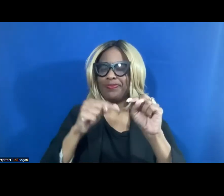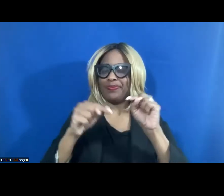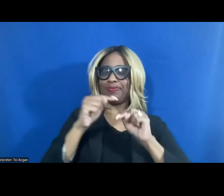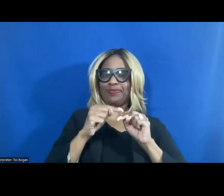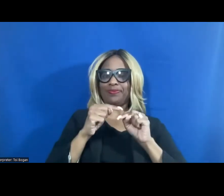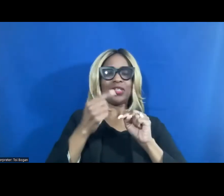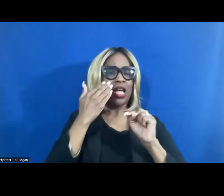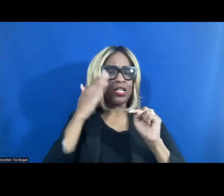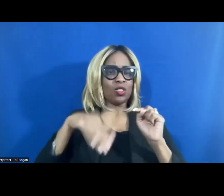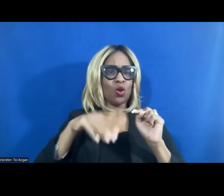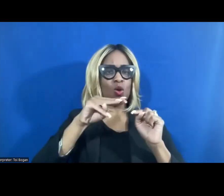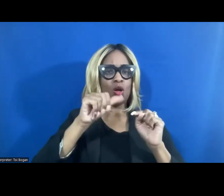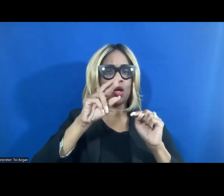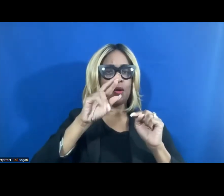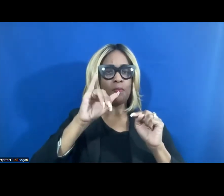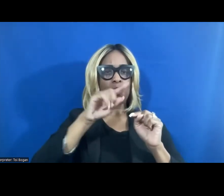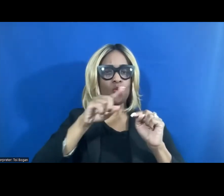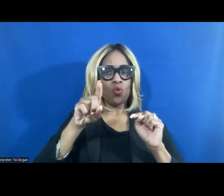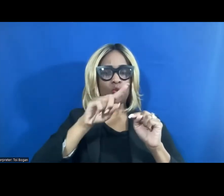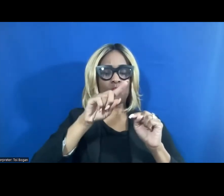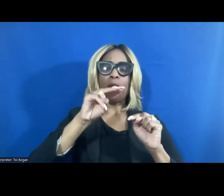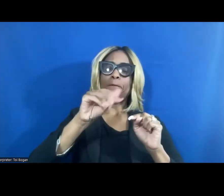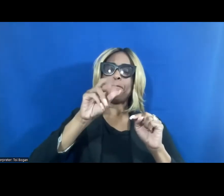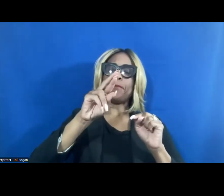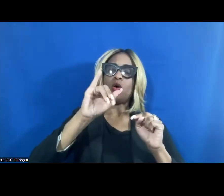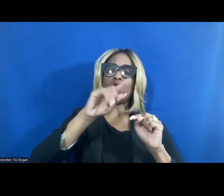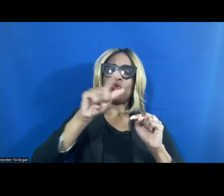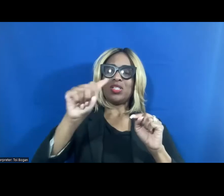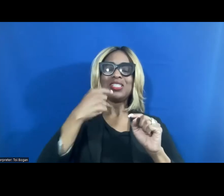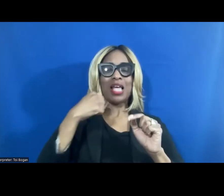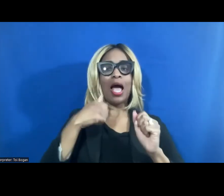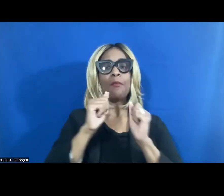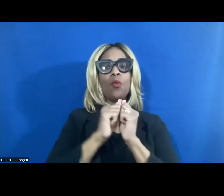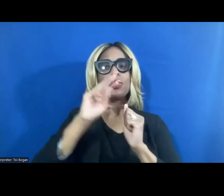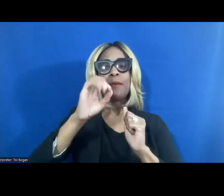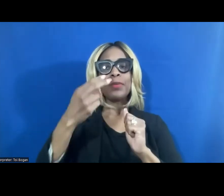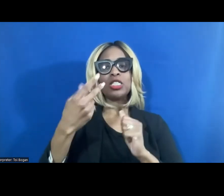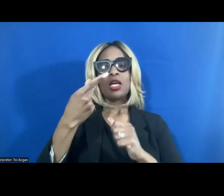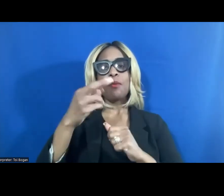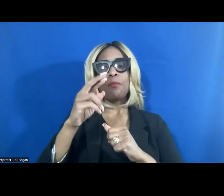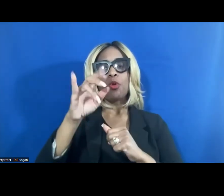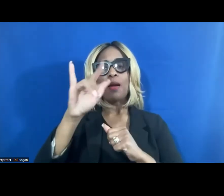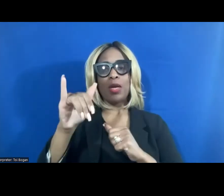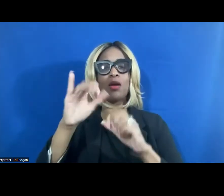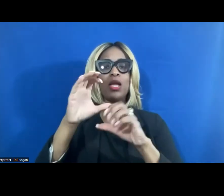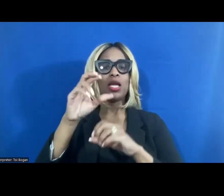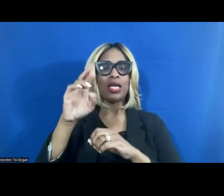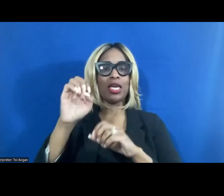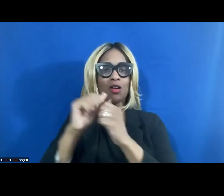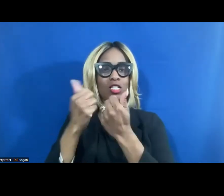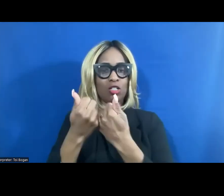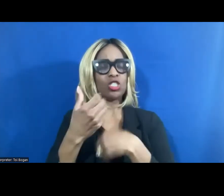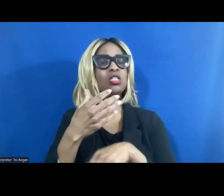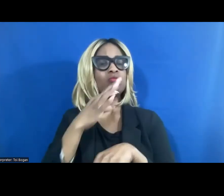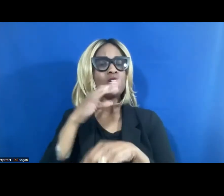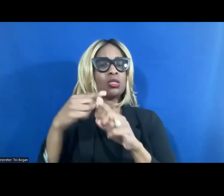I know Marissa had mentioned in my intro that I'm with the Michigan Primary Care Association, and we talked about community health centers